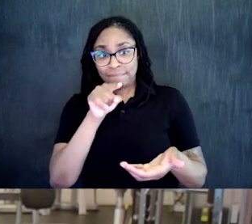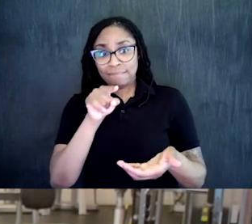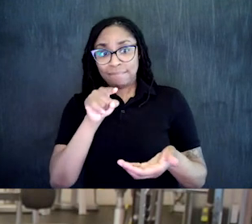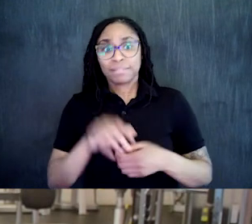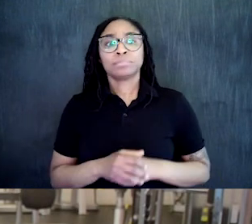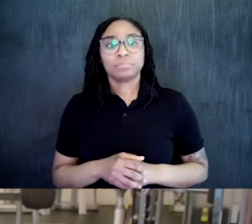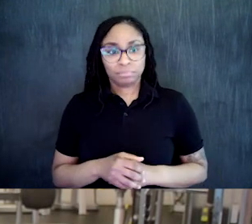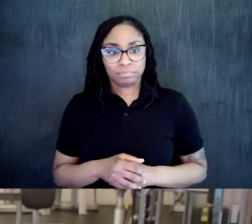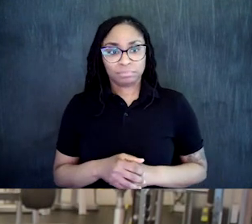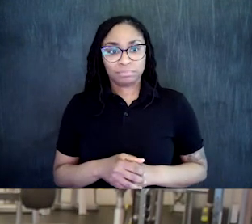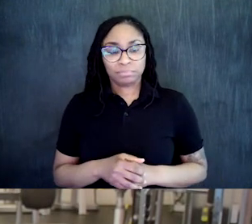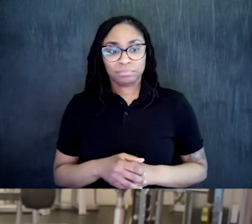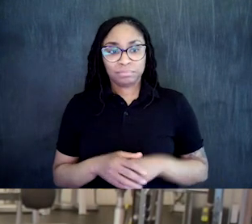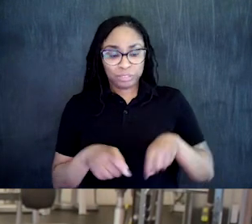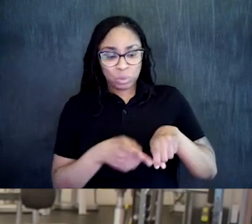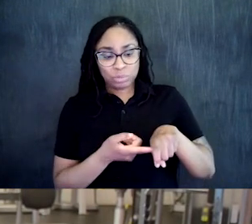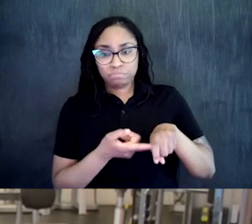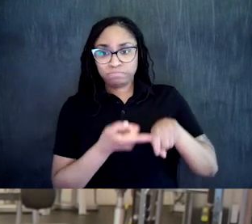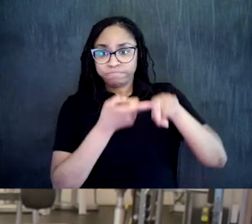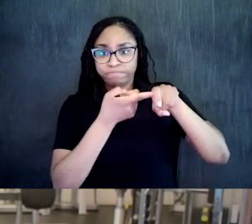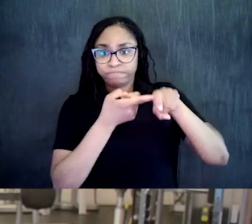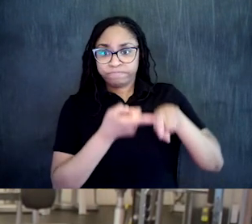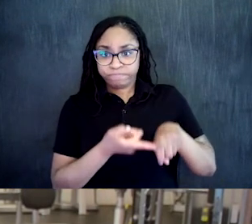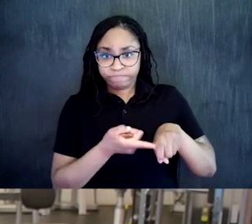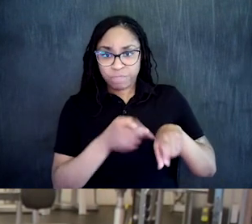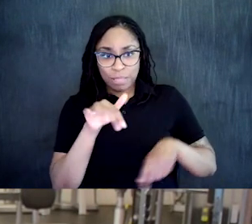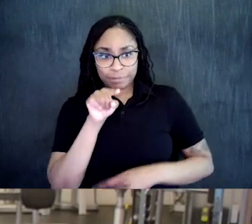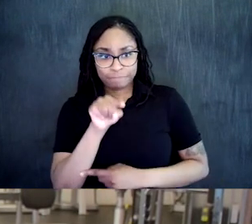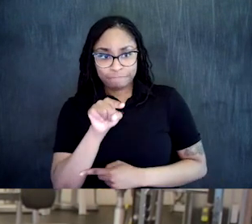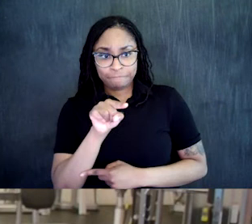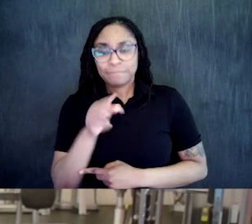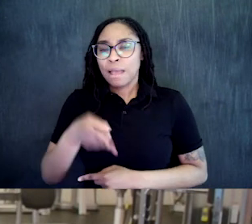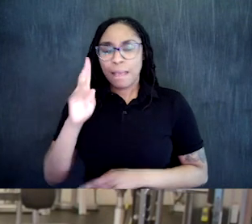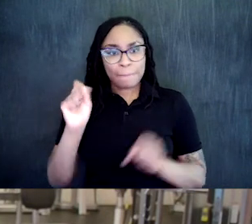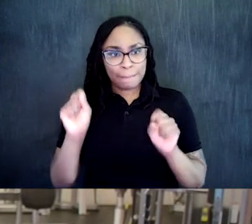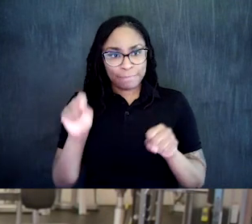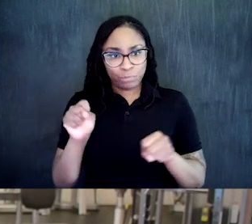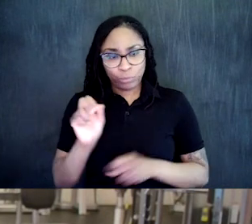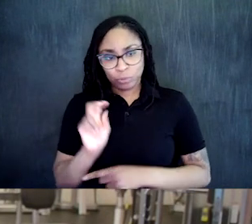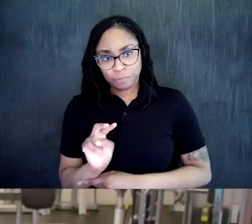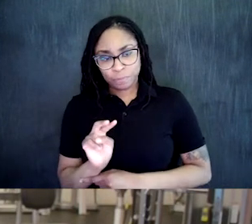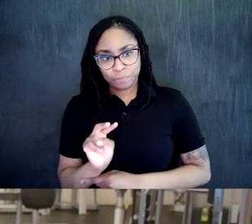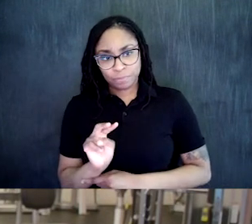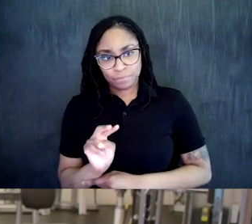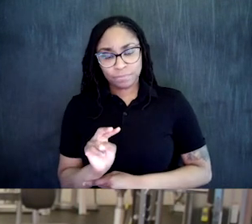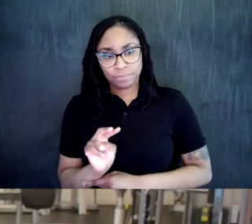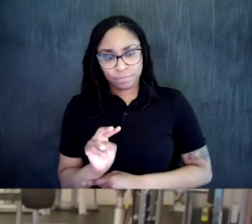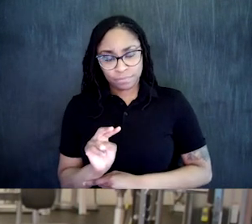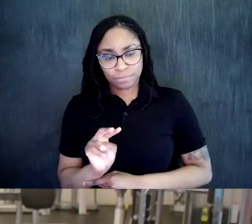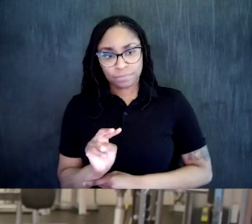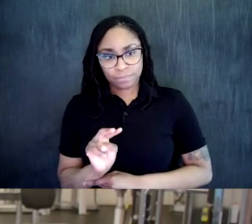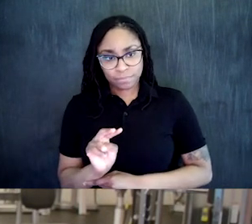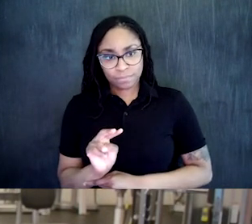it up, bringing it back. Reminding them to breathe, reminding them to lift, right? They want to kick those